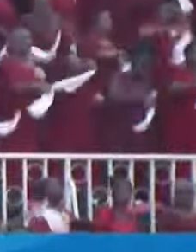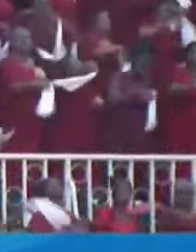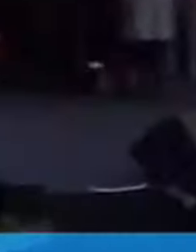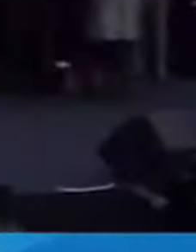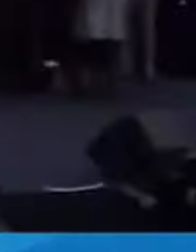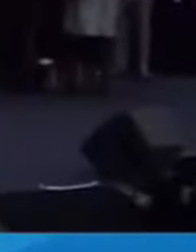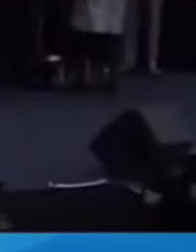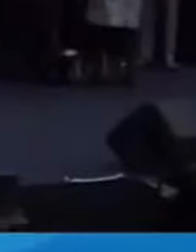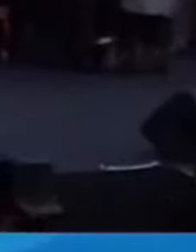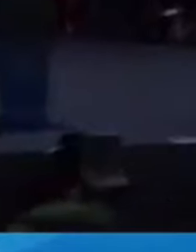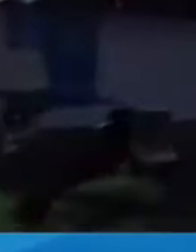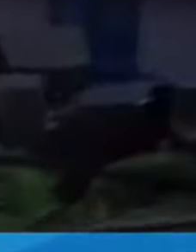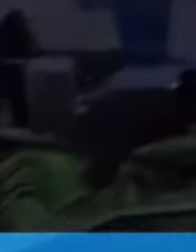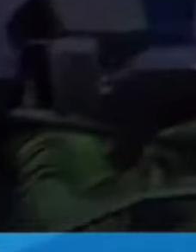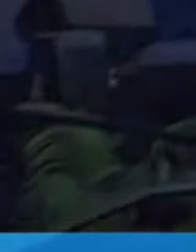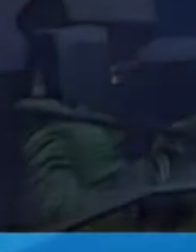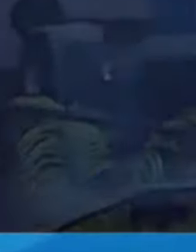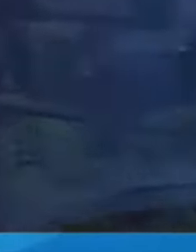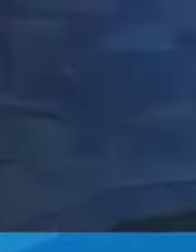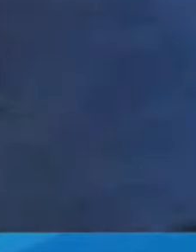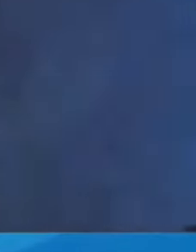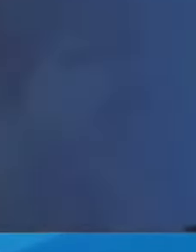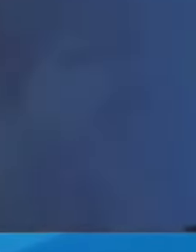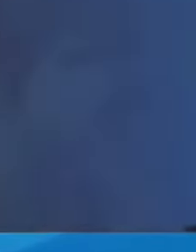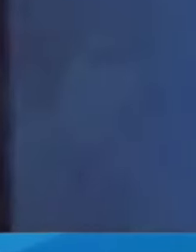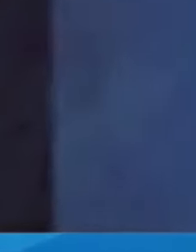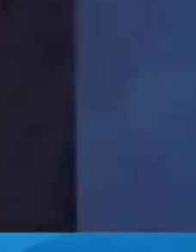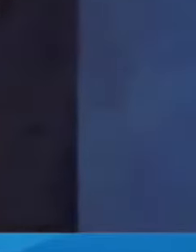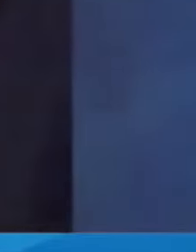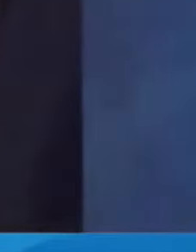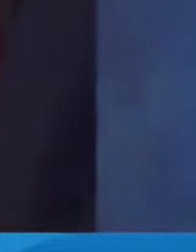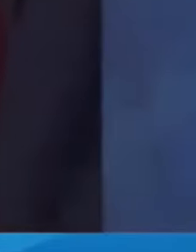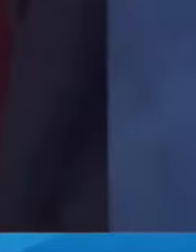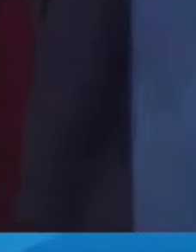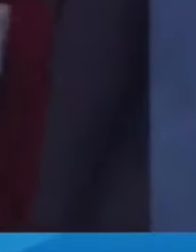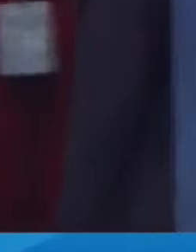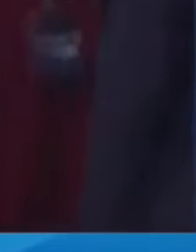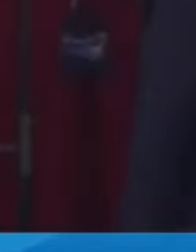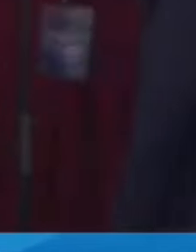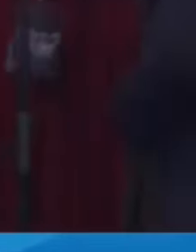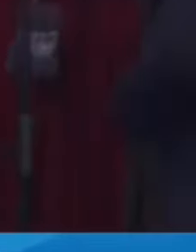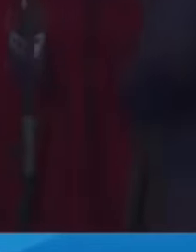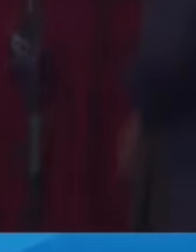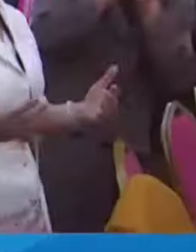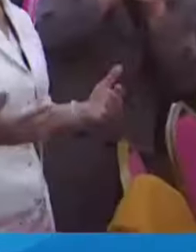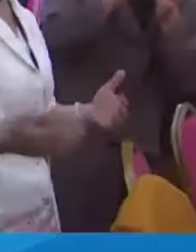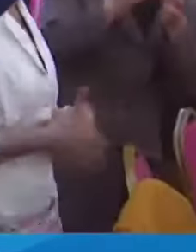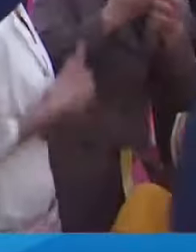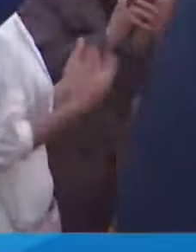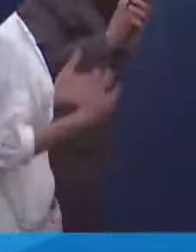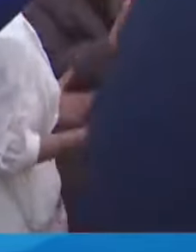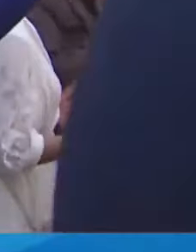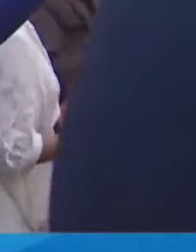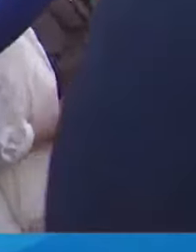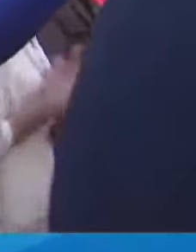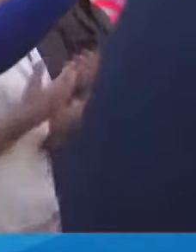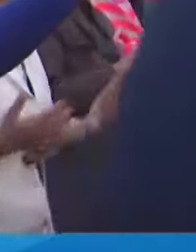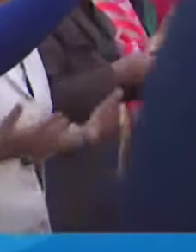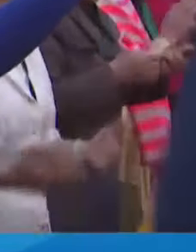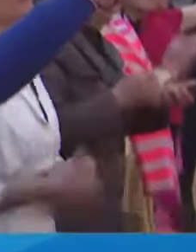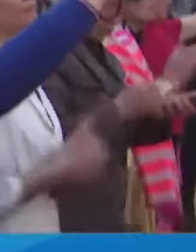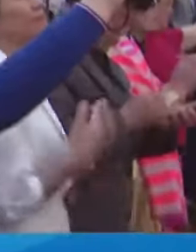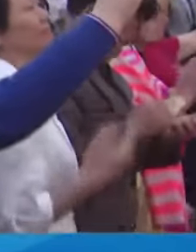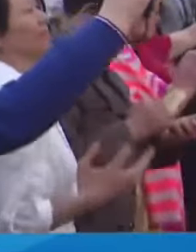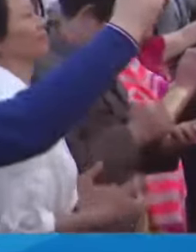Hallelujah your name like sweet perfume B upon my soul